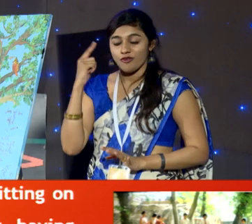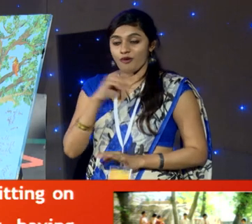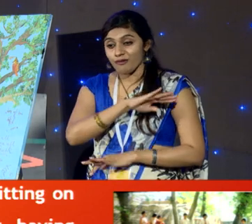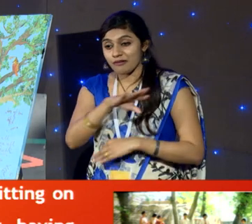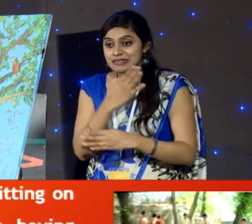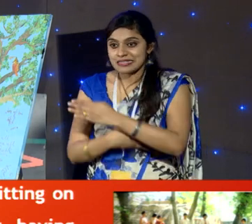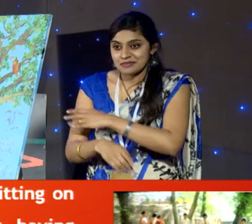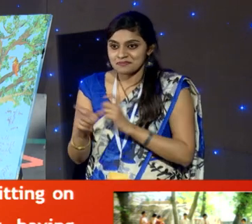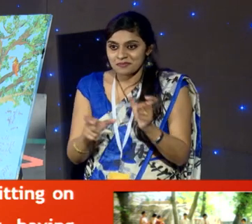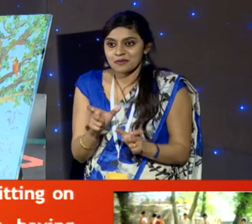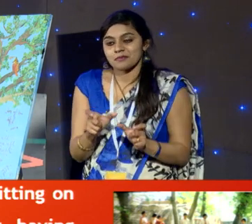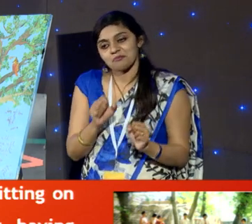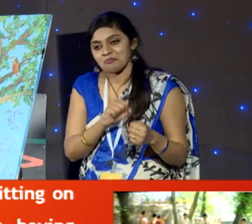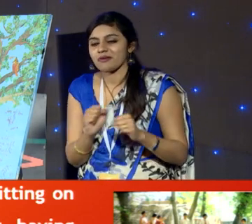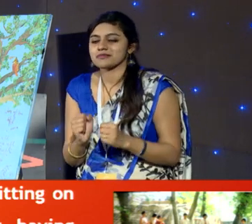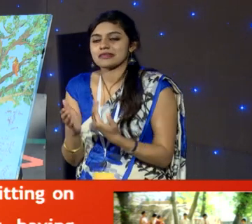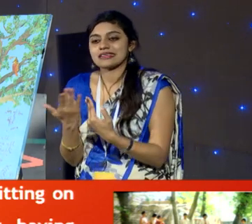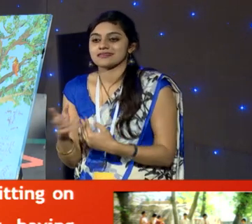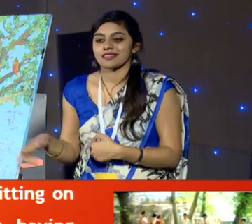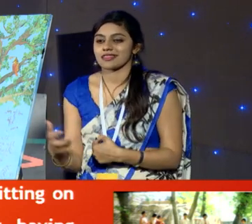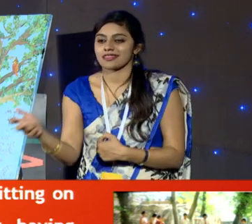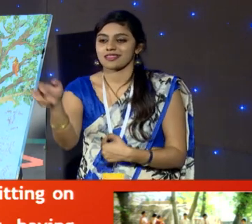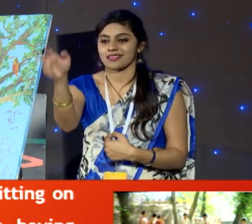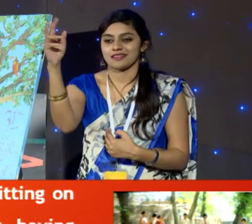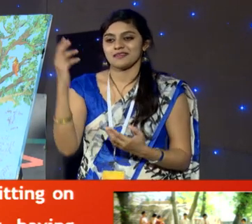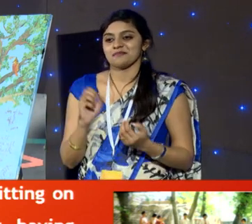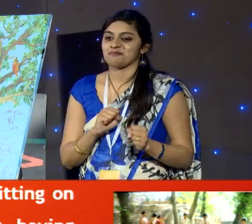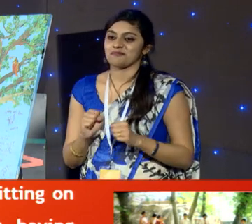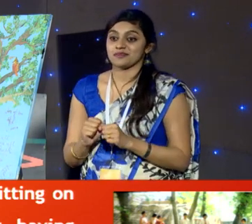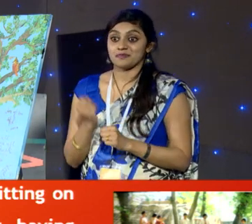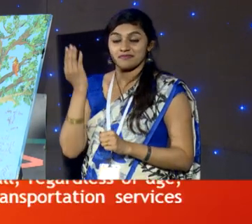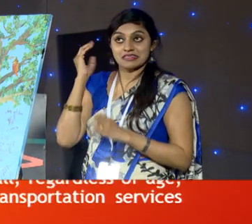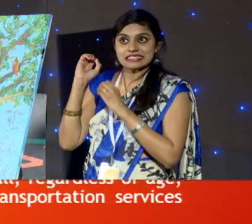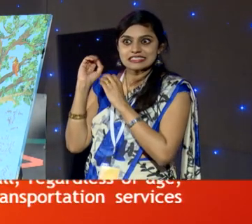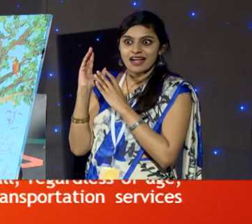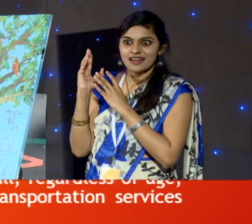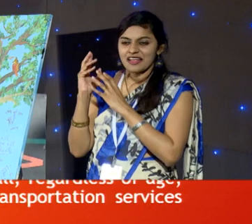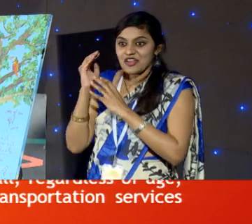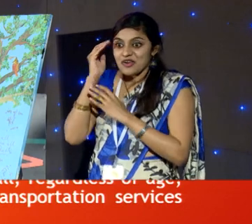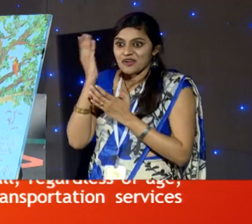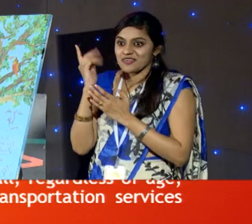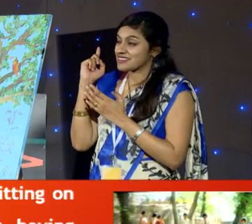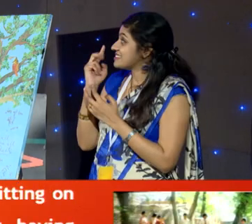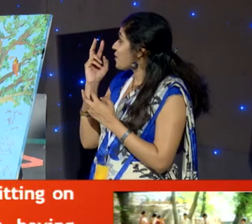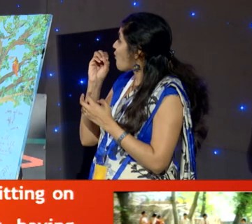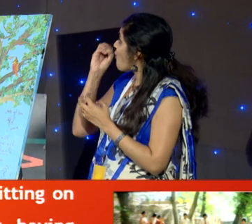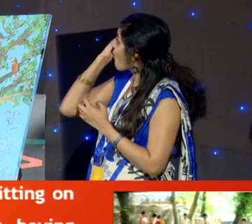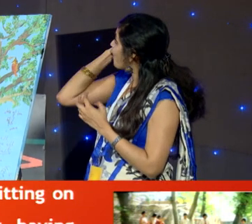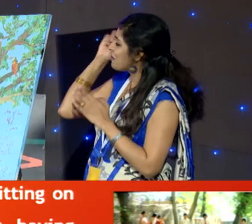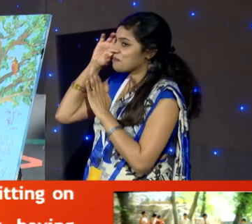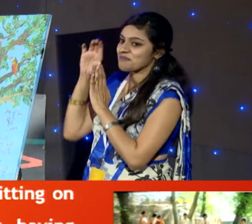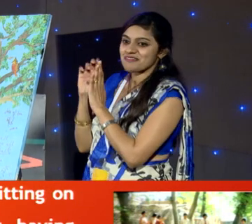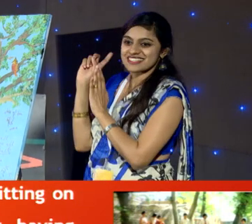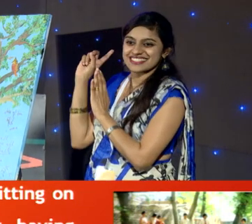as Gwalior. AmarJyoti really has come a long way. You can see the old tires also being